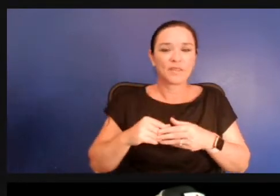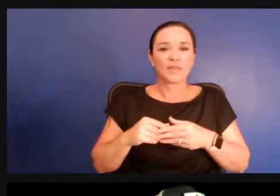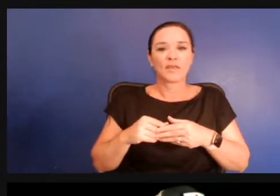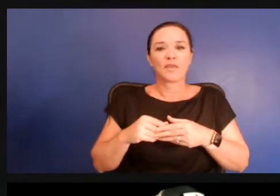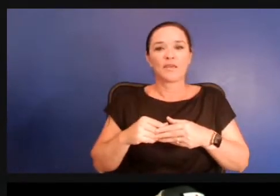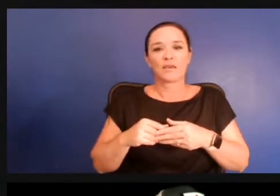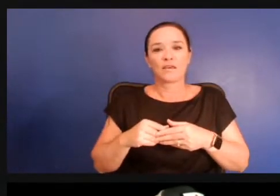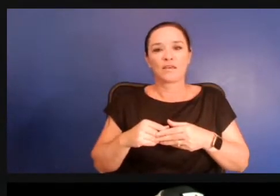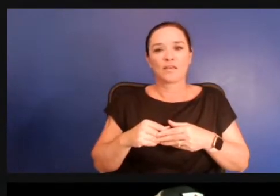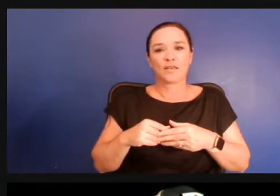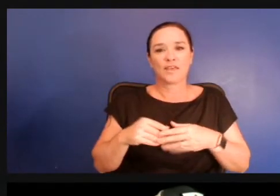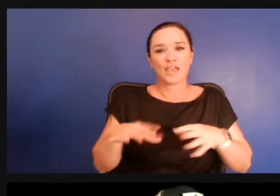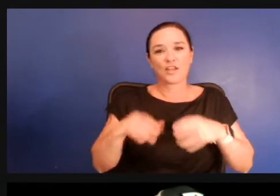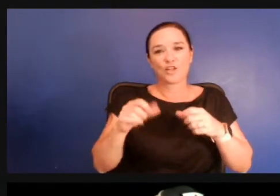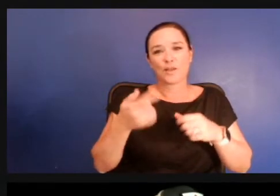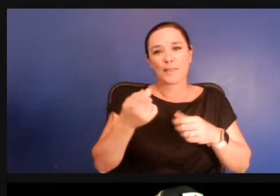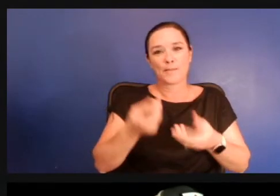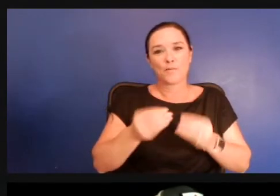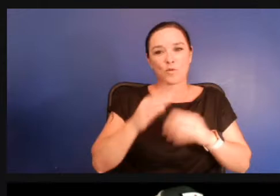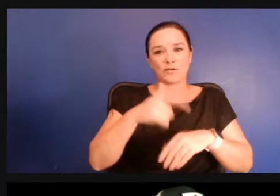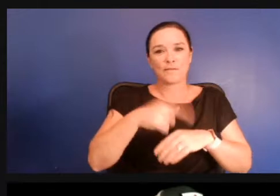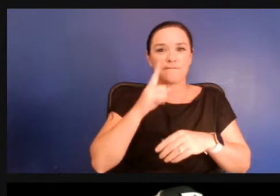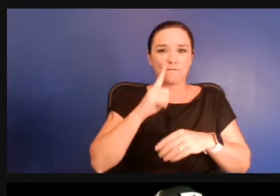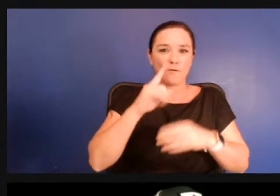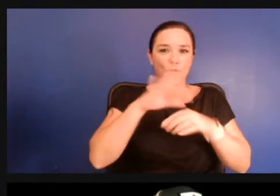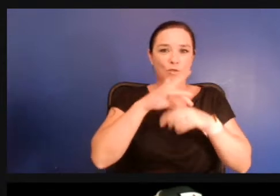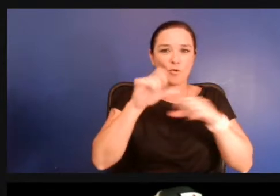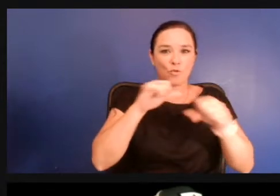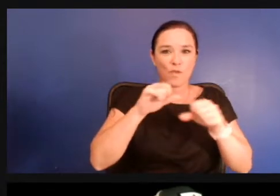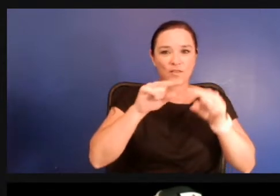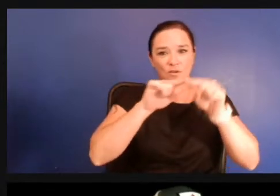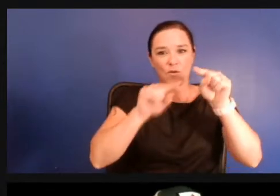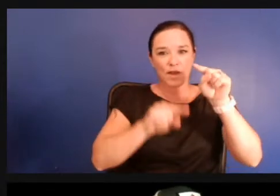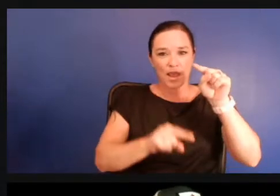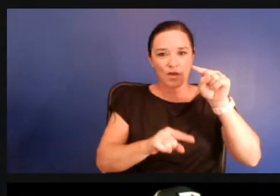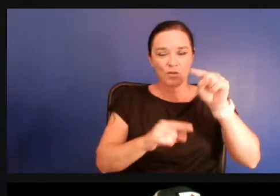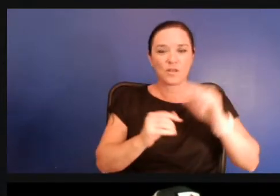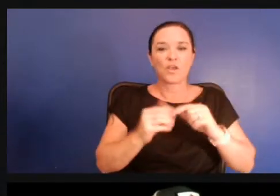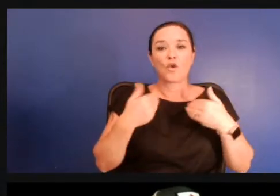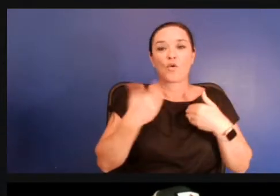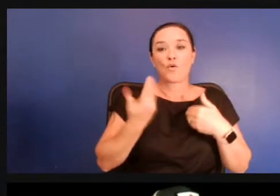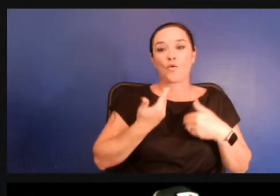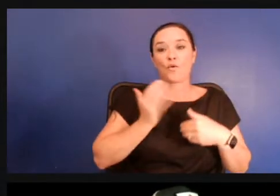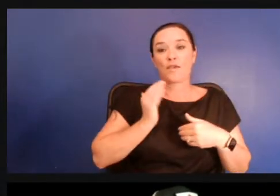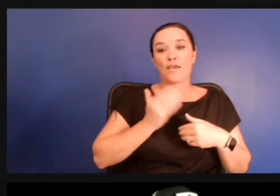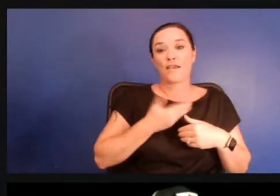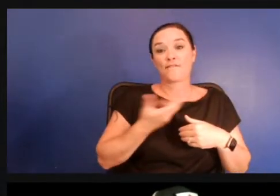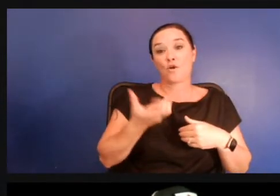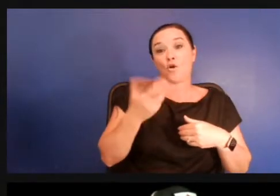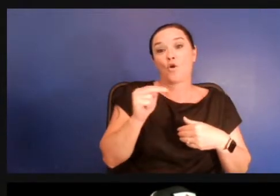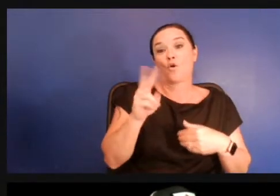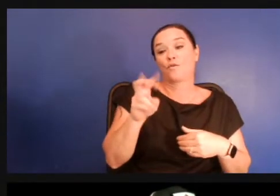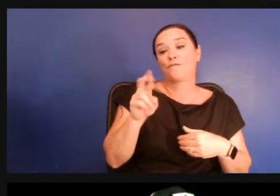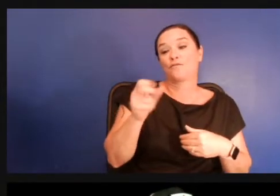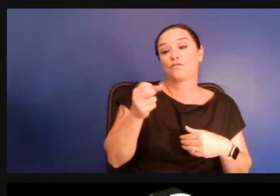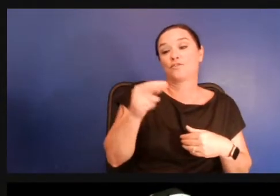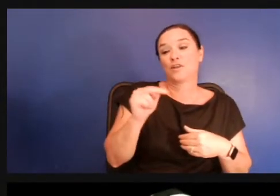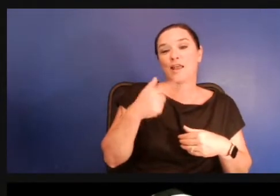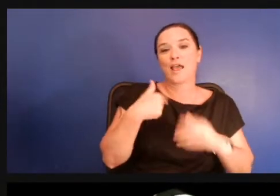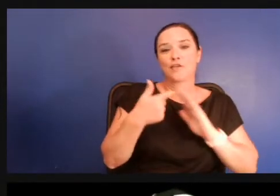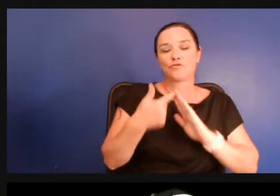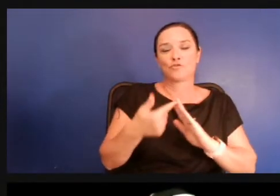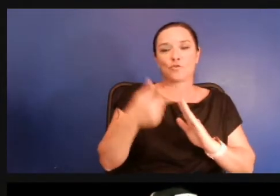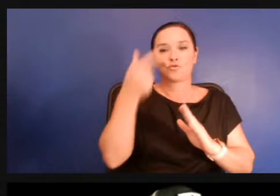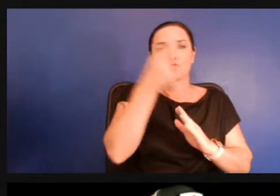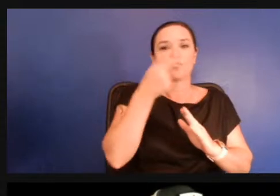for the earthquakes to come back down. We do have our own new version of that. I showed you guys Google Earth last week, but